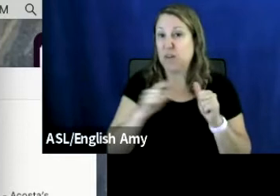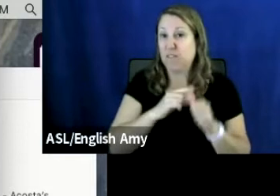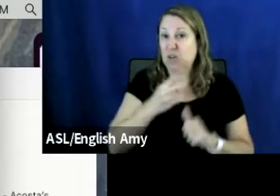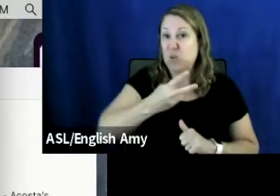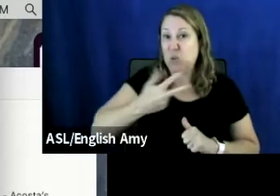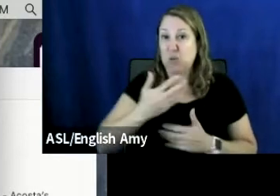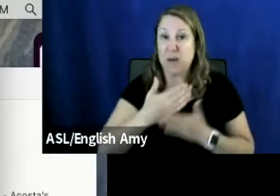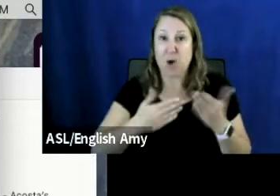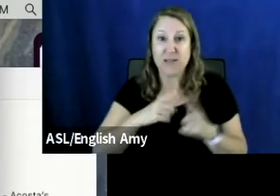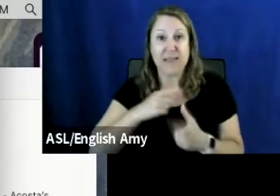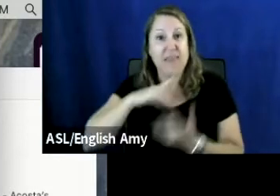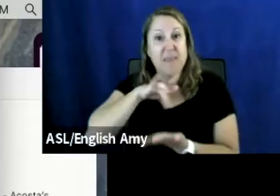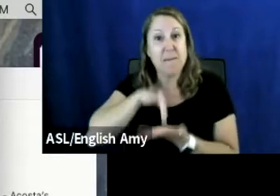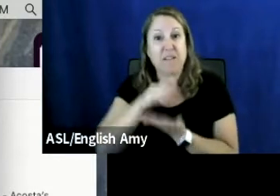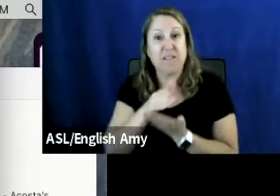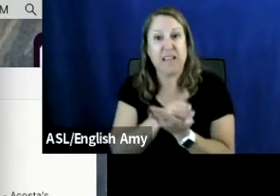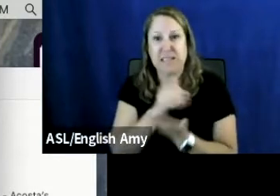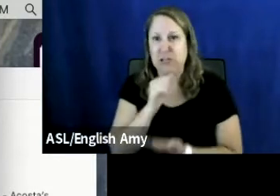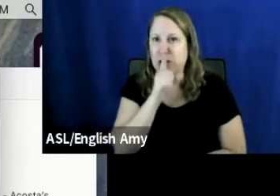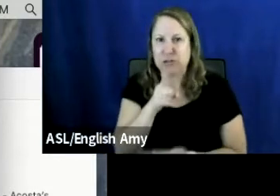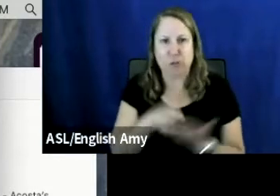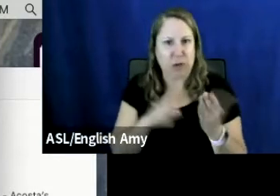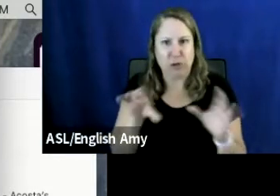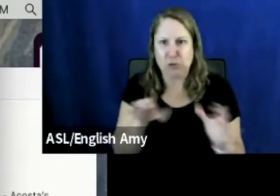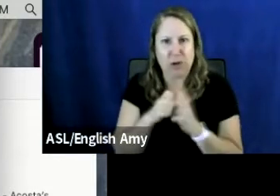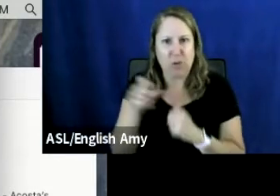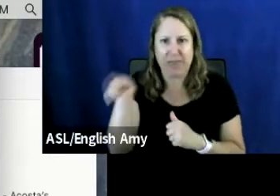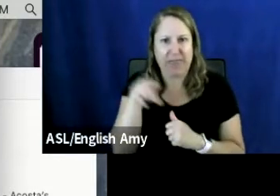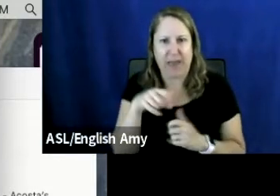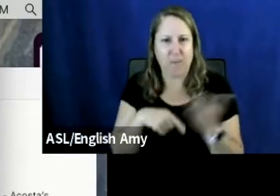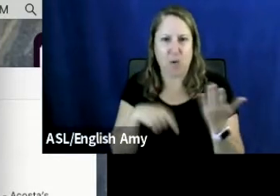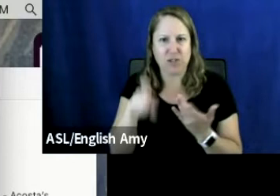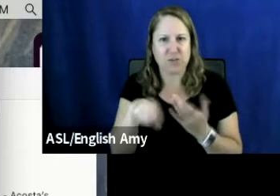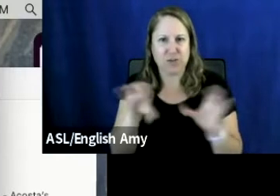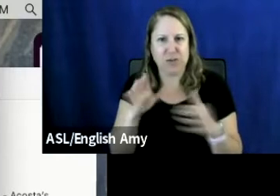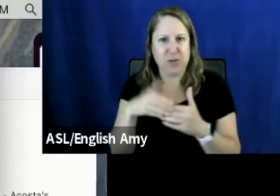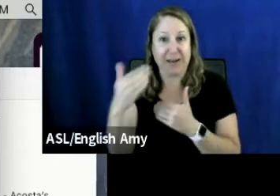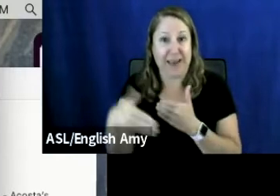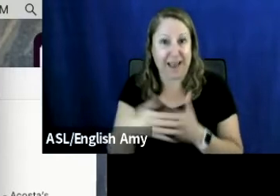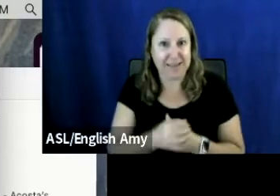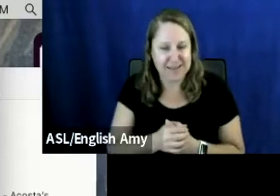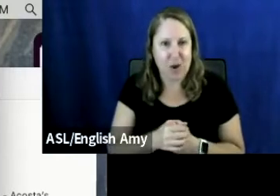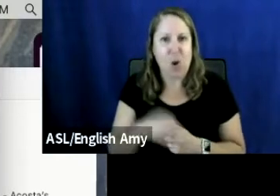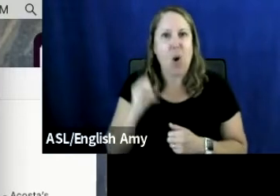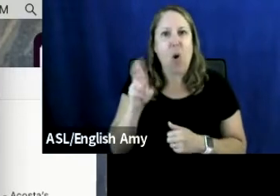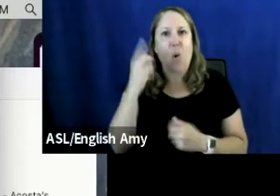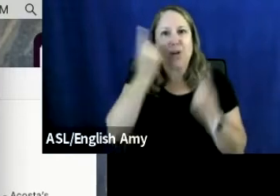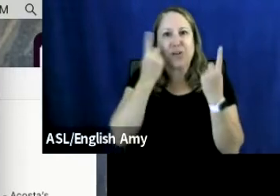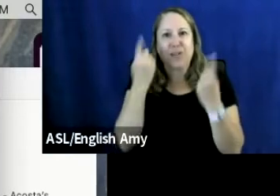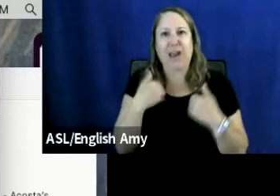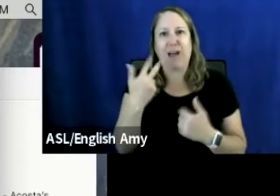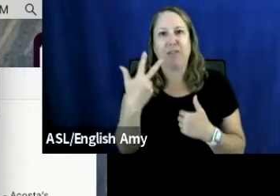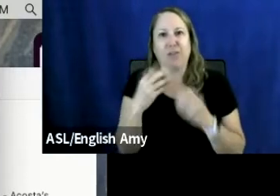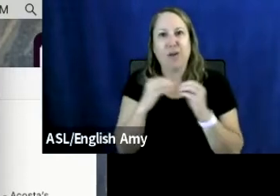well. You get to the middle of the lesson, all of a sudden you're not sure what you're doing about, what you're supposed to do next, right? Or you're thinking, I've got three more things to do and